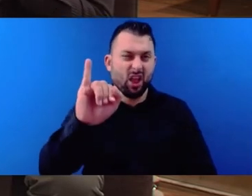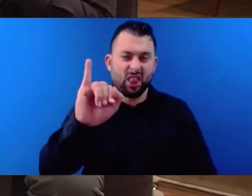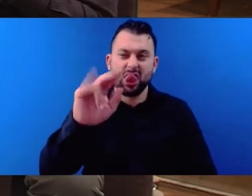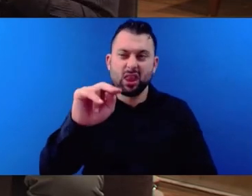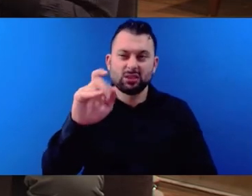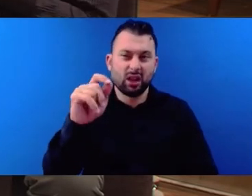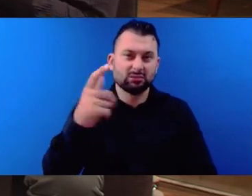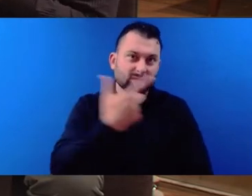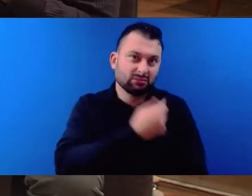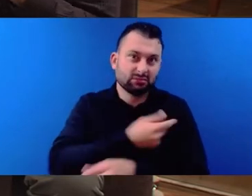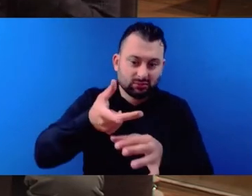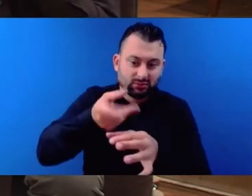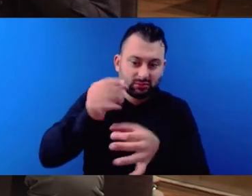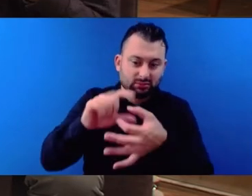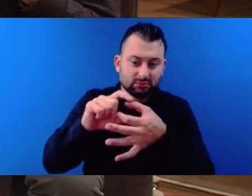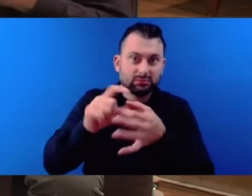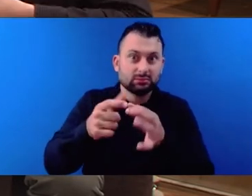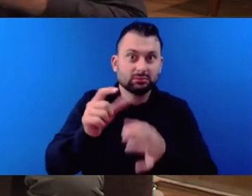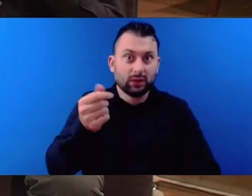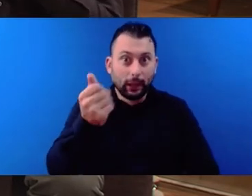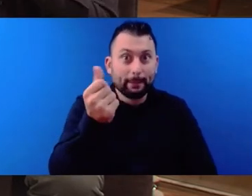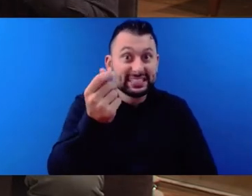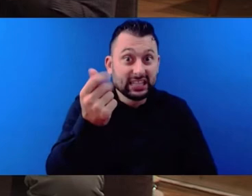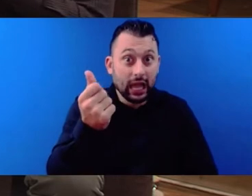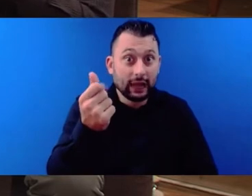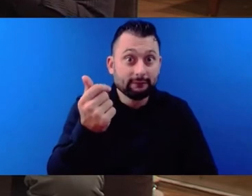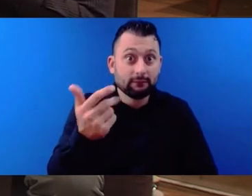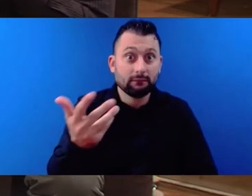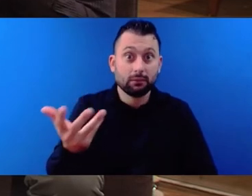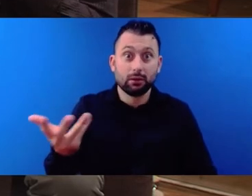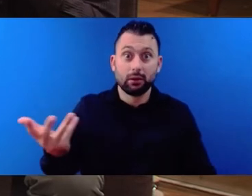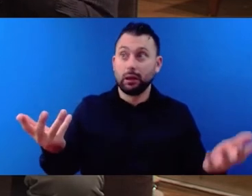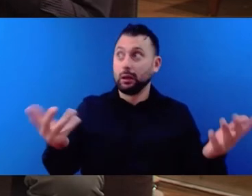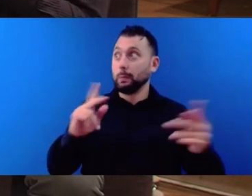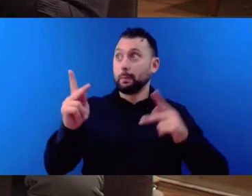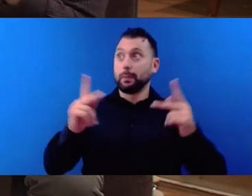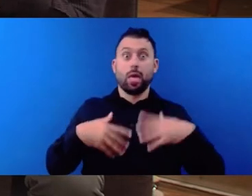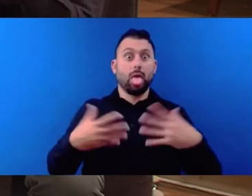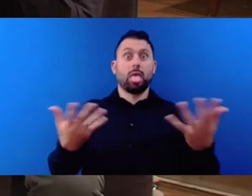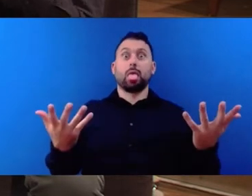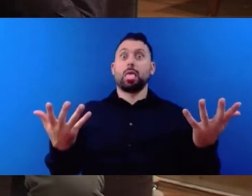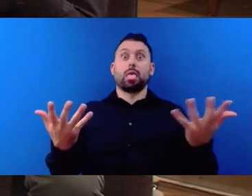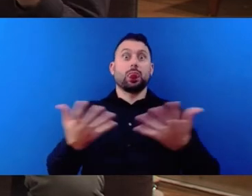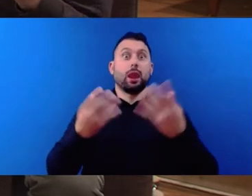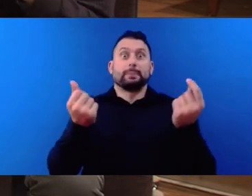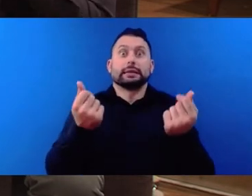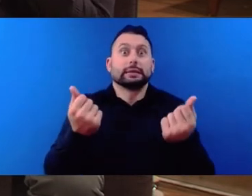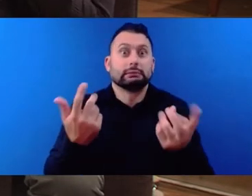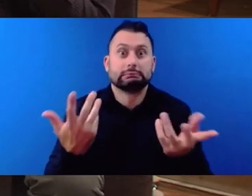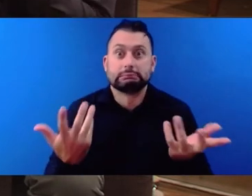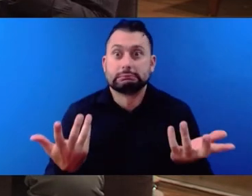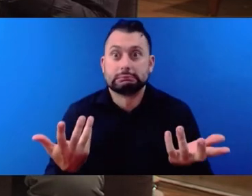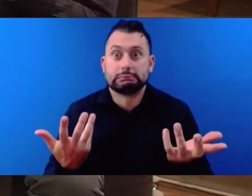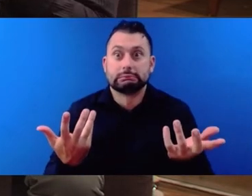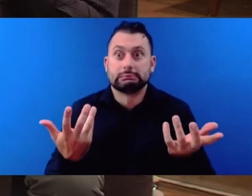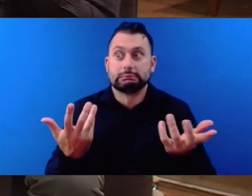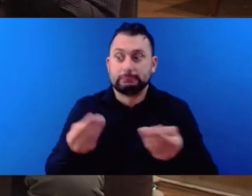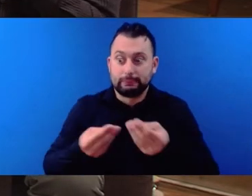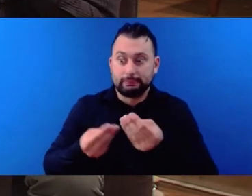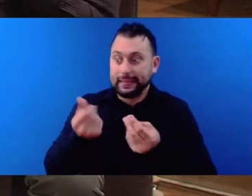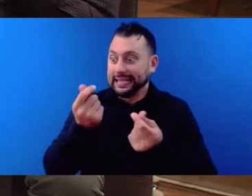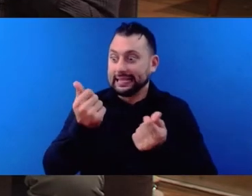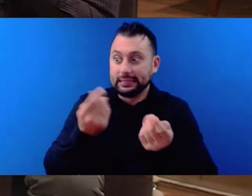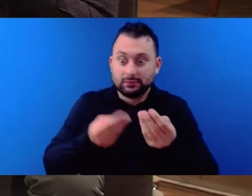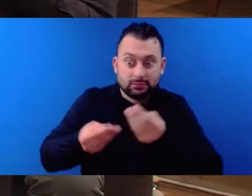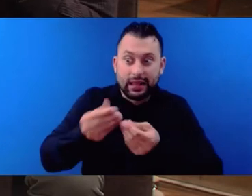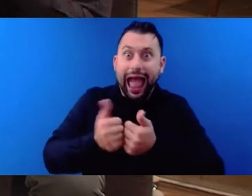So some people feel limited to use their insulin because of the cost of it. maybe they can't afford it.